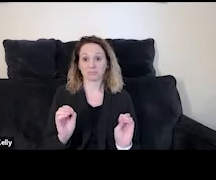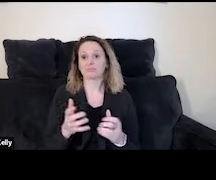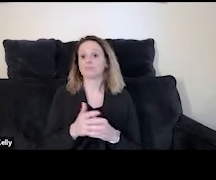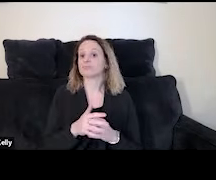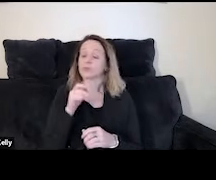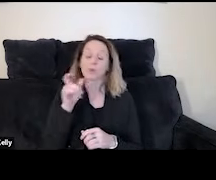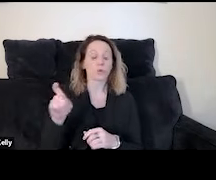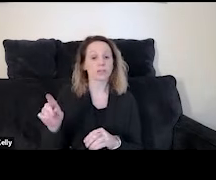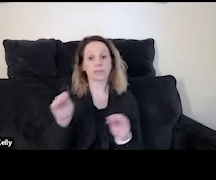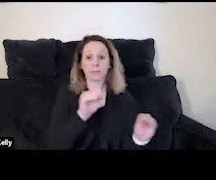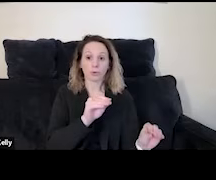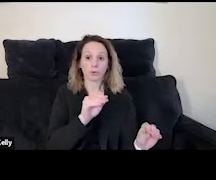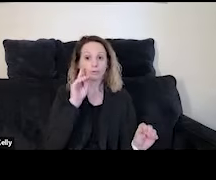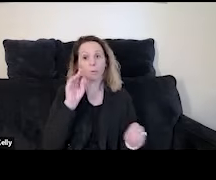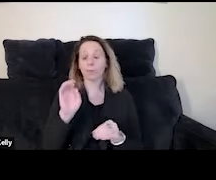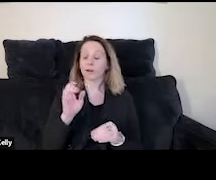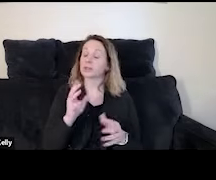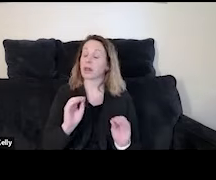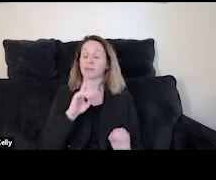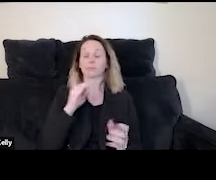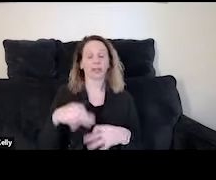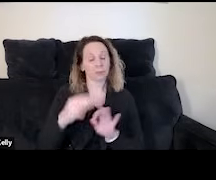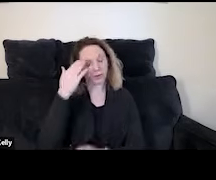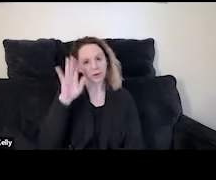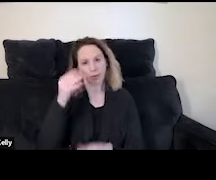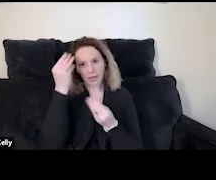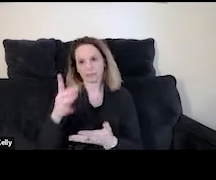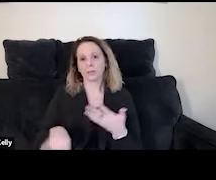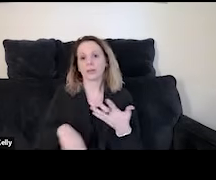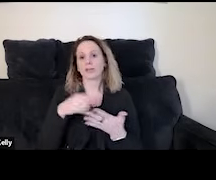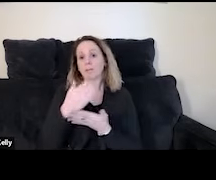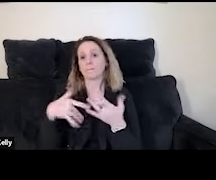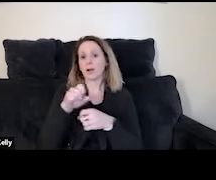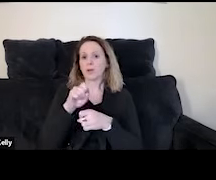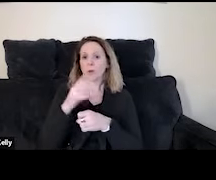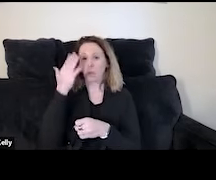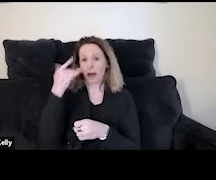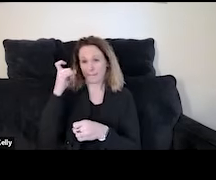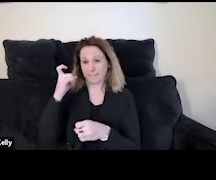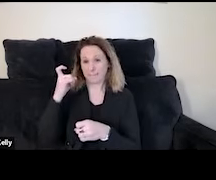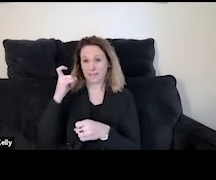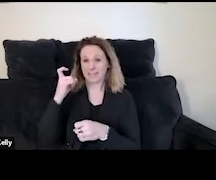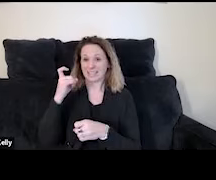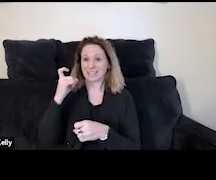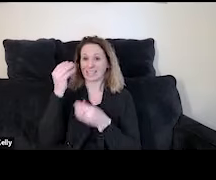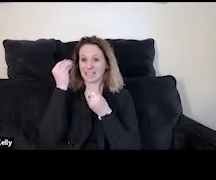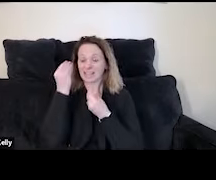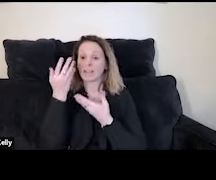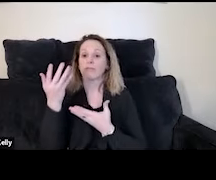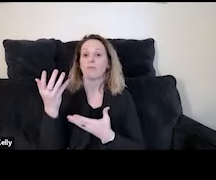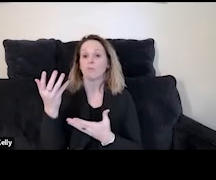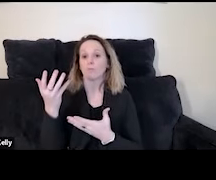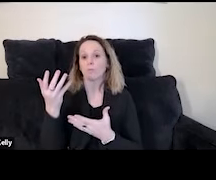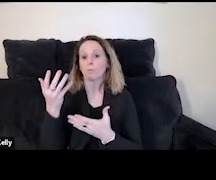emergency departments, inpatient care. Really important to know that. And part of that work was the engagement of informal supports